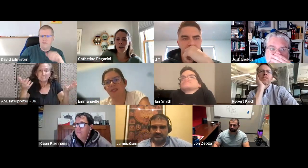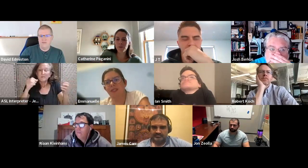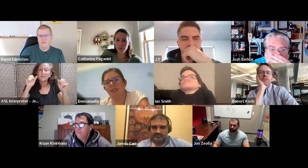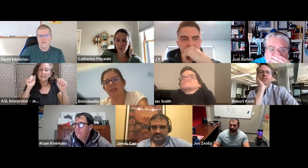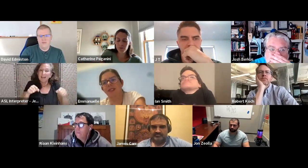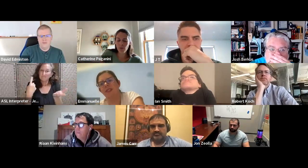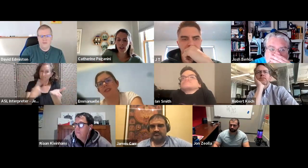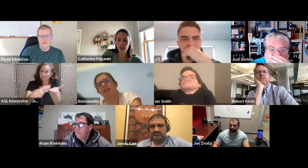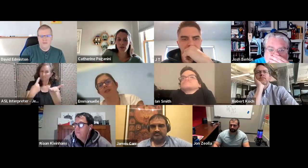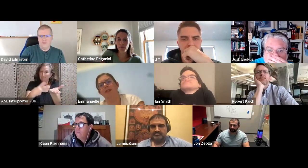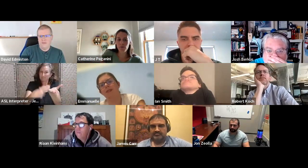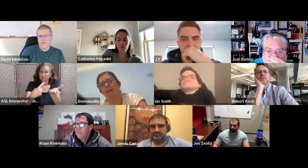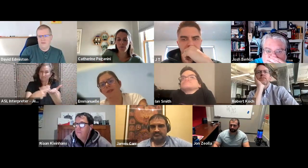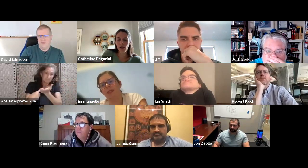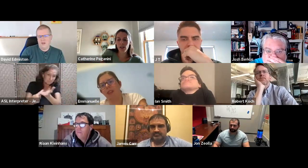we can